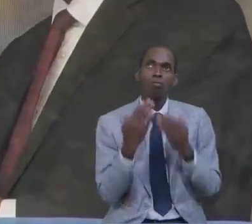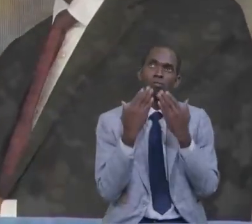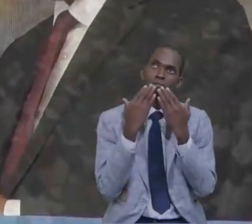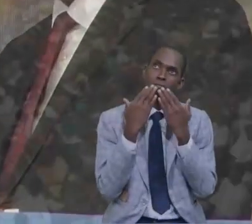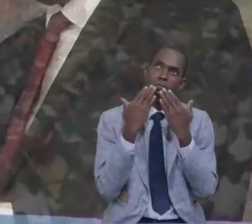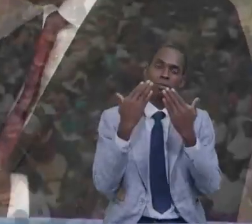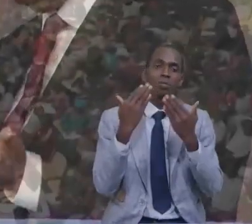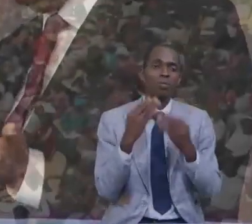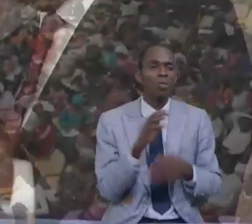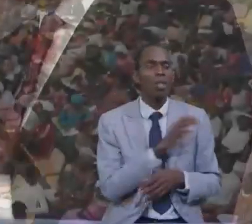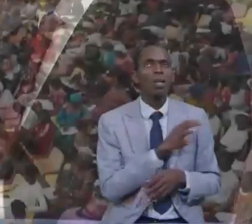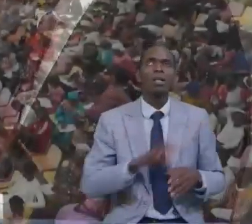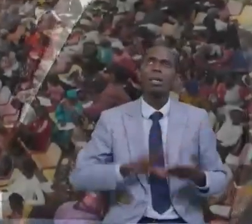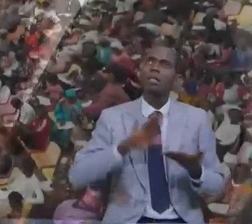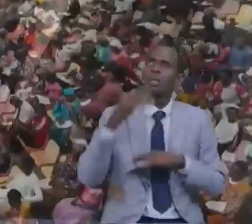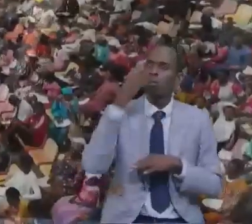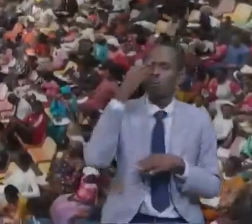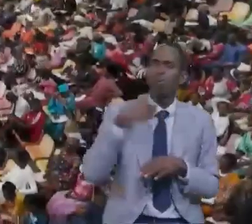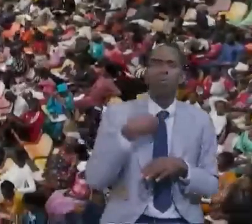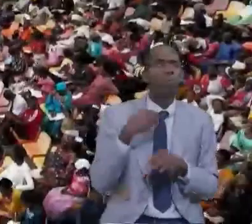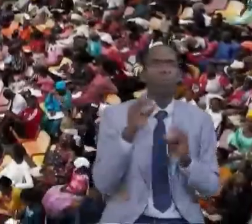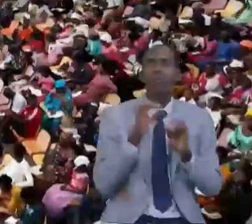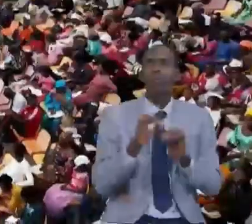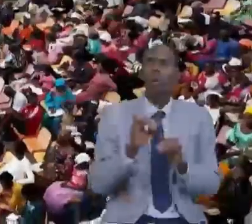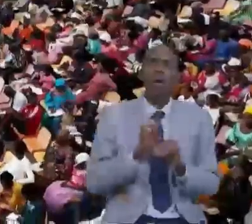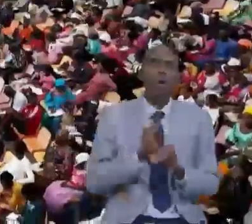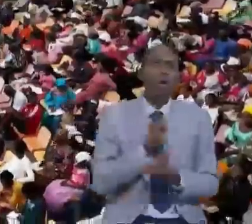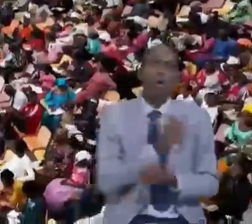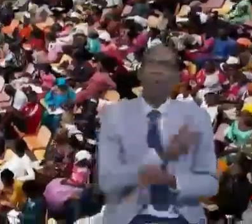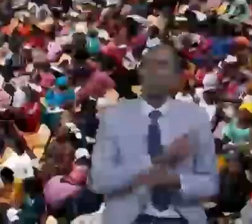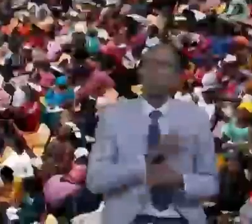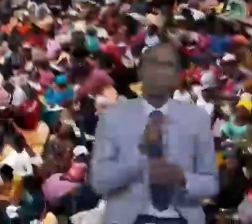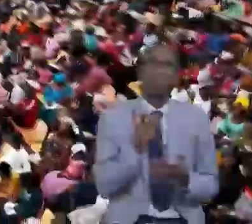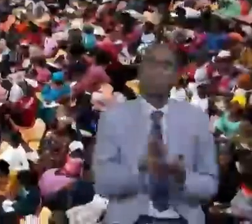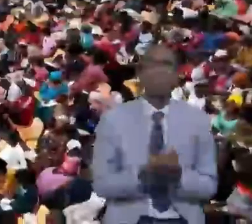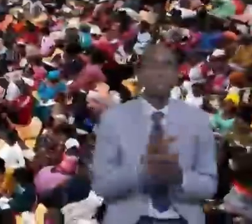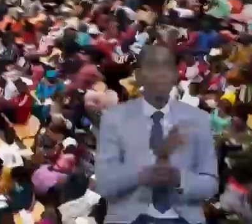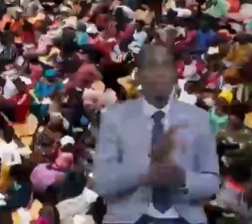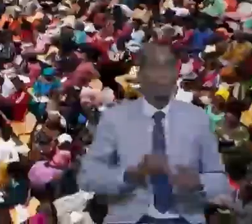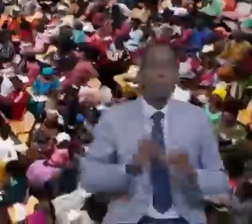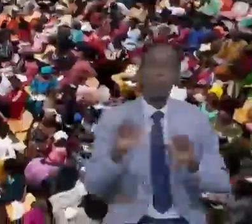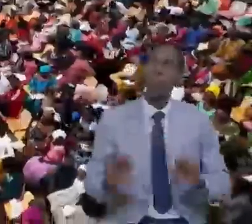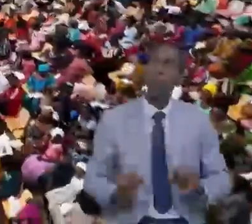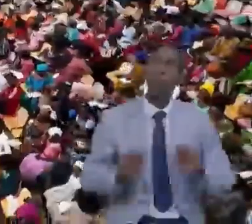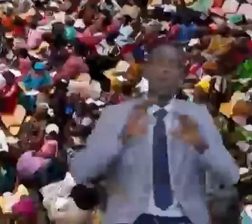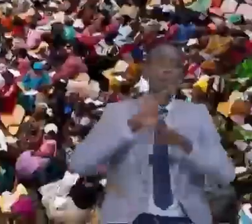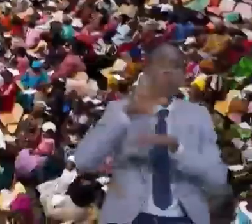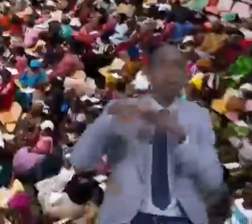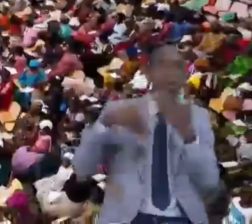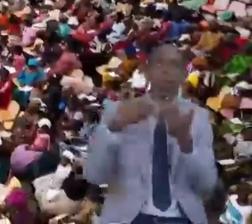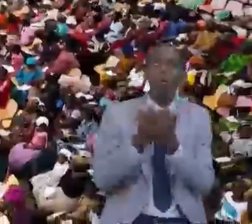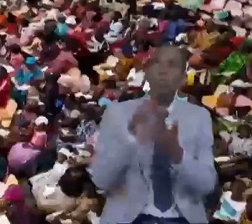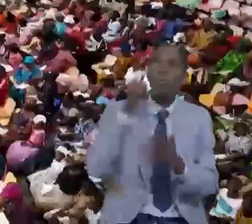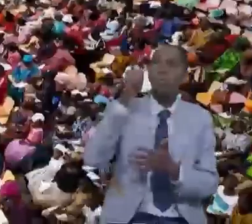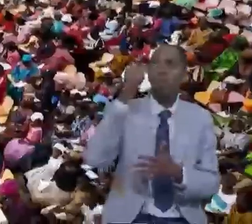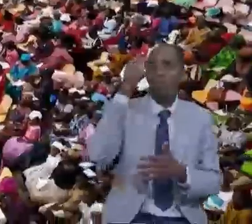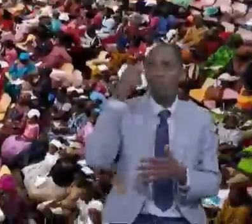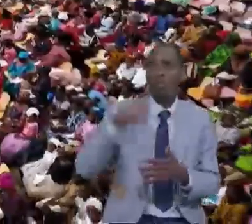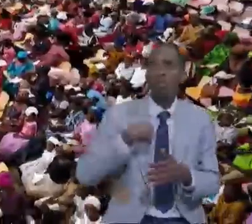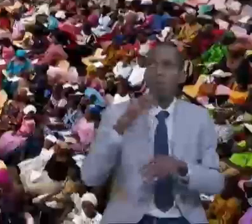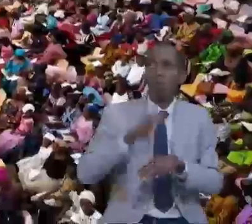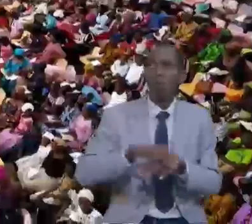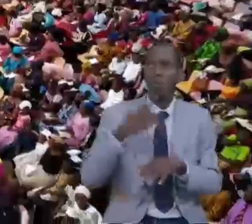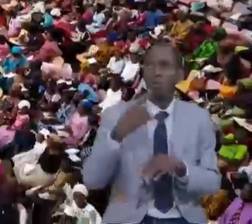the cross of Calvary. I am grateful. Christ surrendered and Christ suffered for